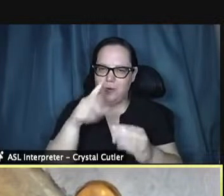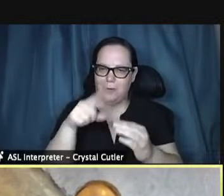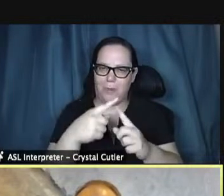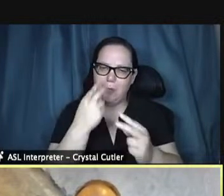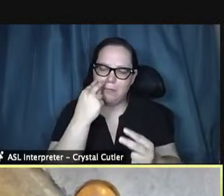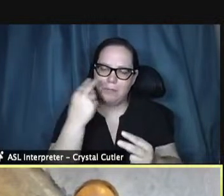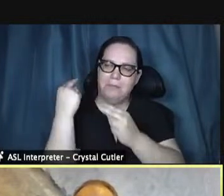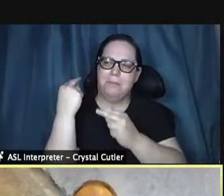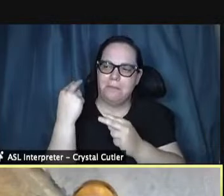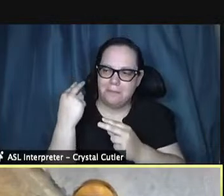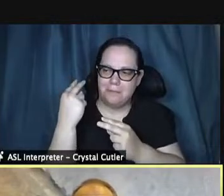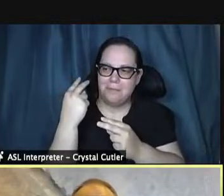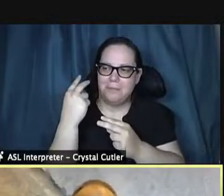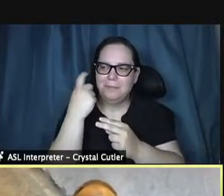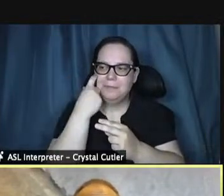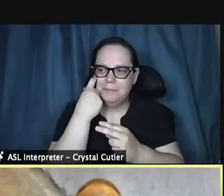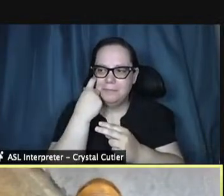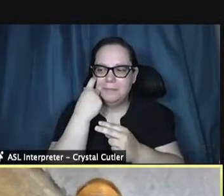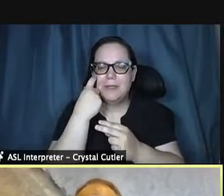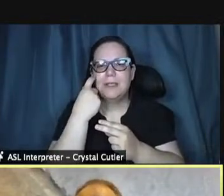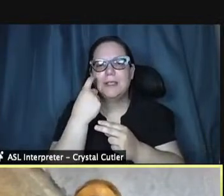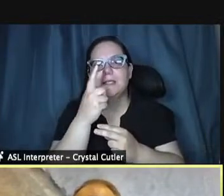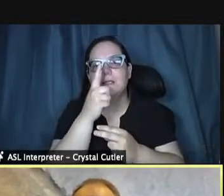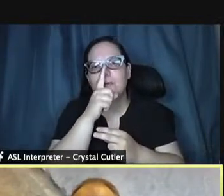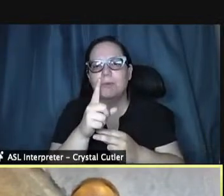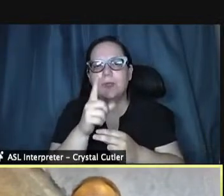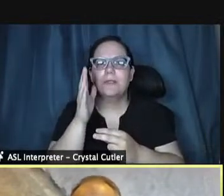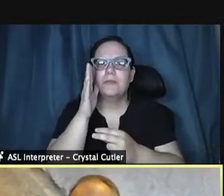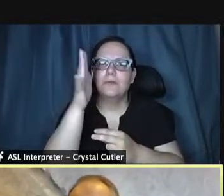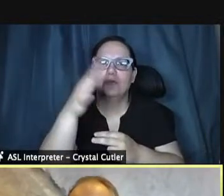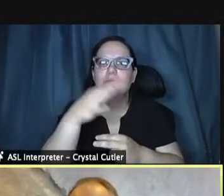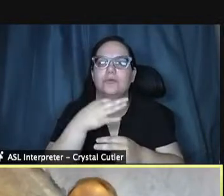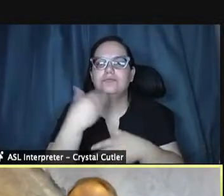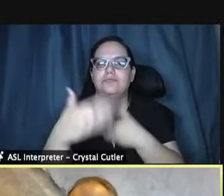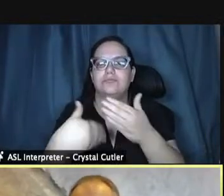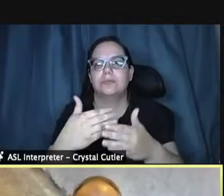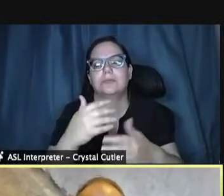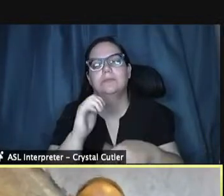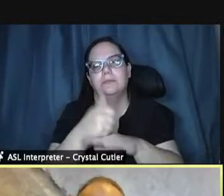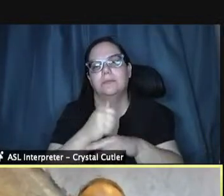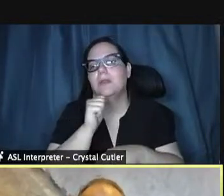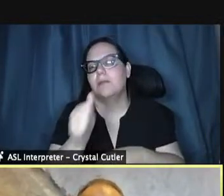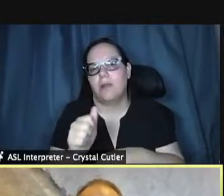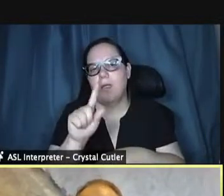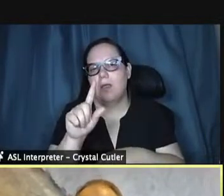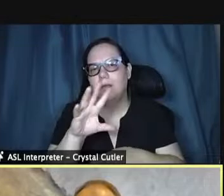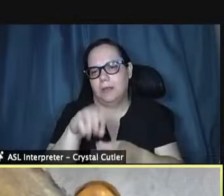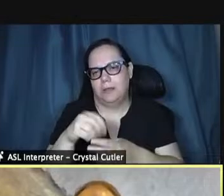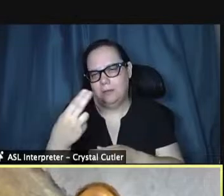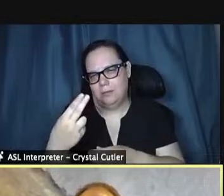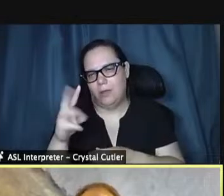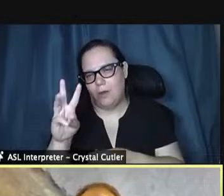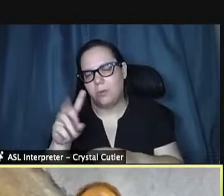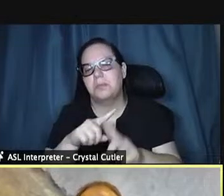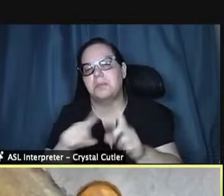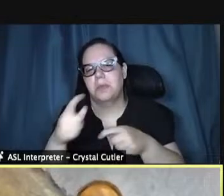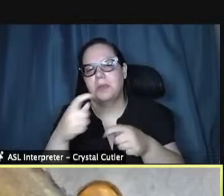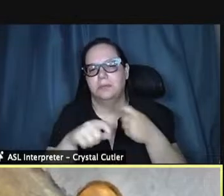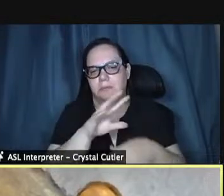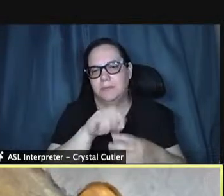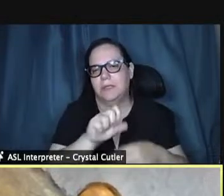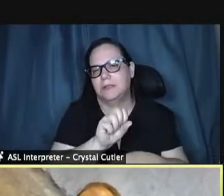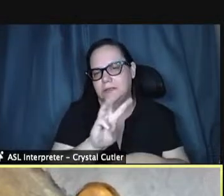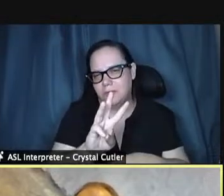avenue is that the future of lunar exploration lies not in the hardware, but in the software of the explorers.